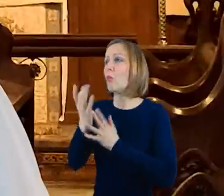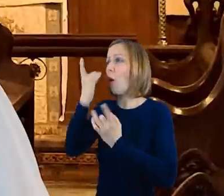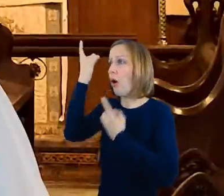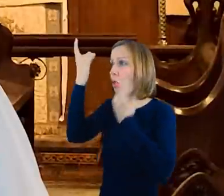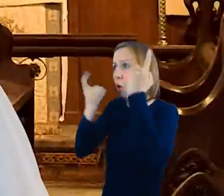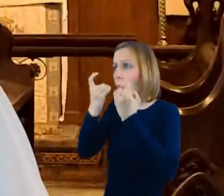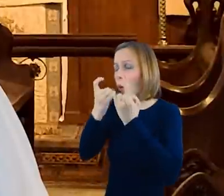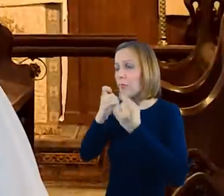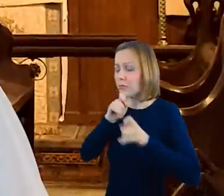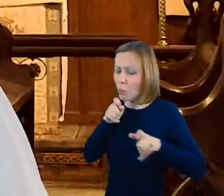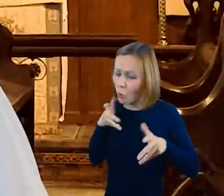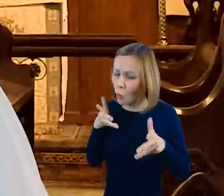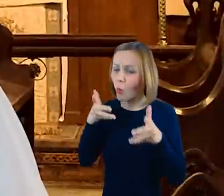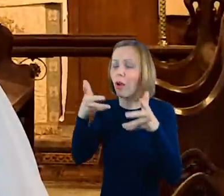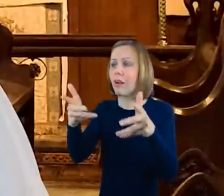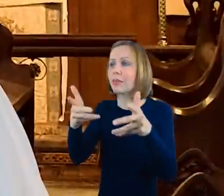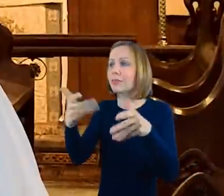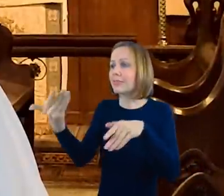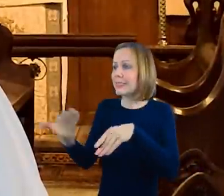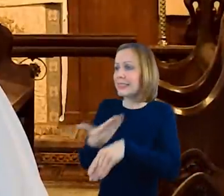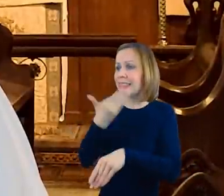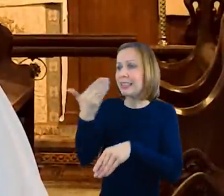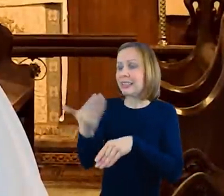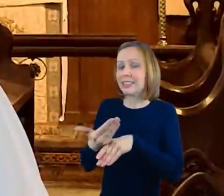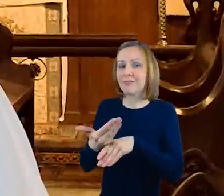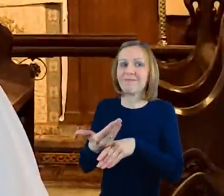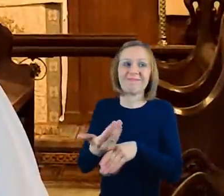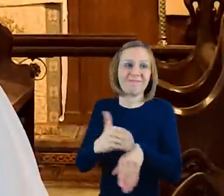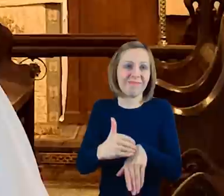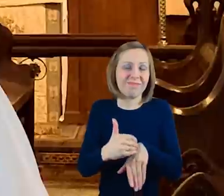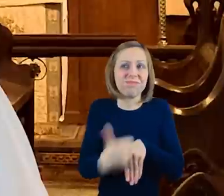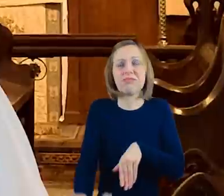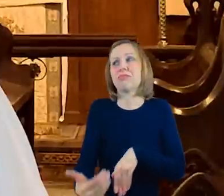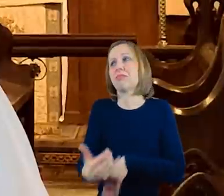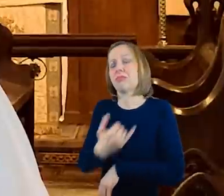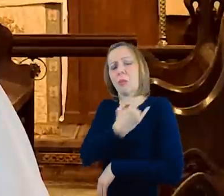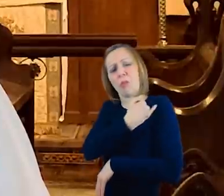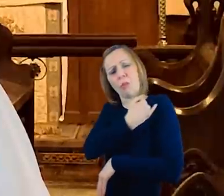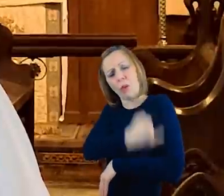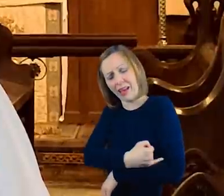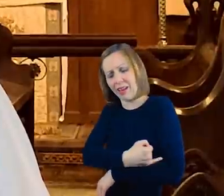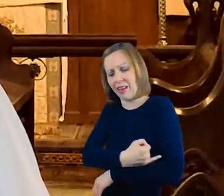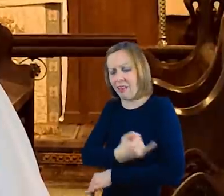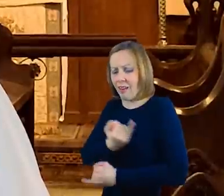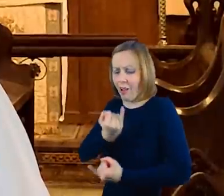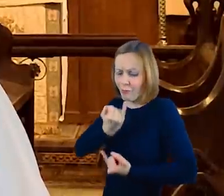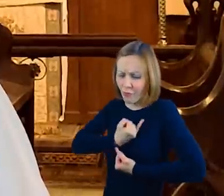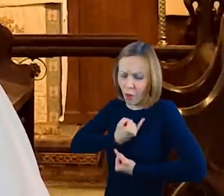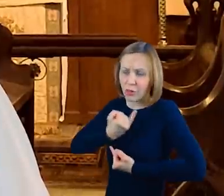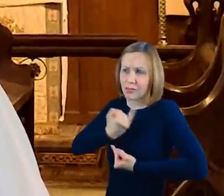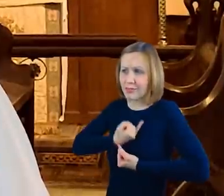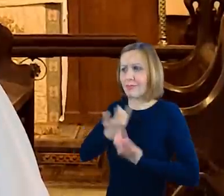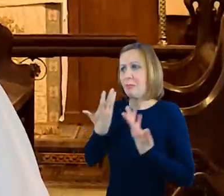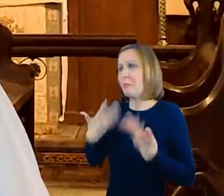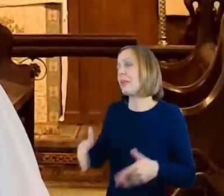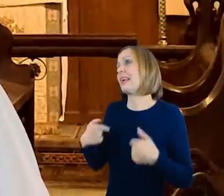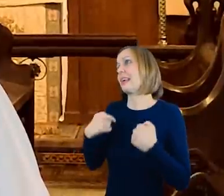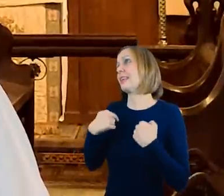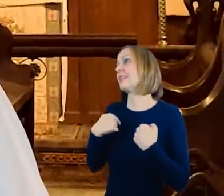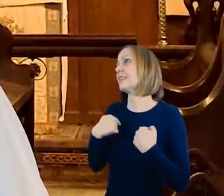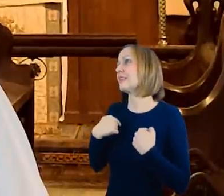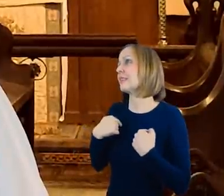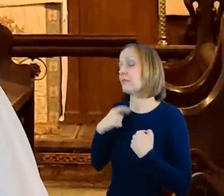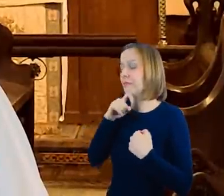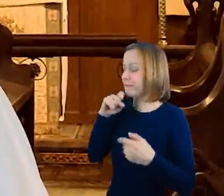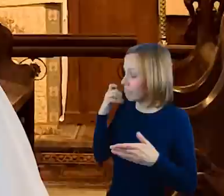and word and deed, through negligence, through weakness, through our own deliberate fault.